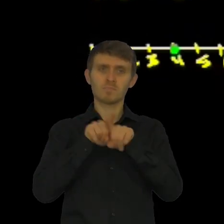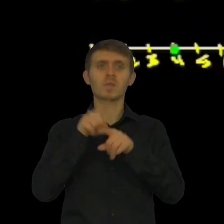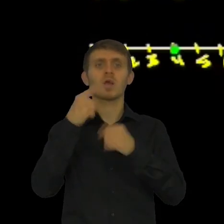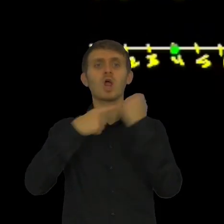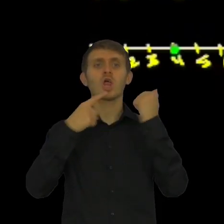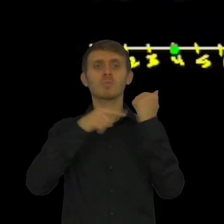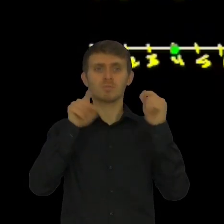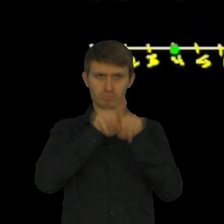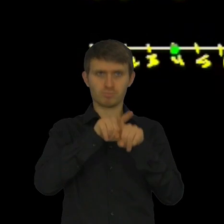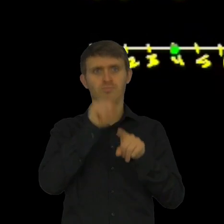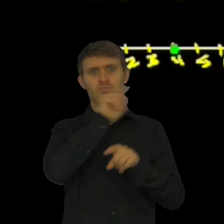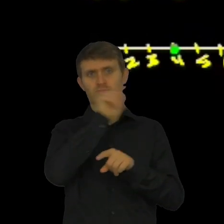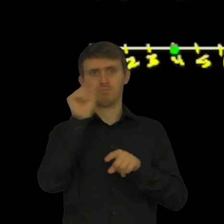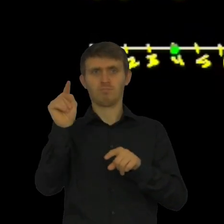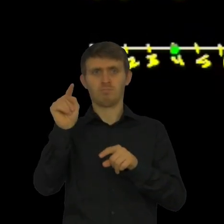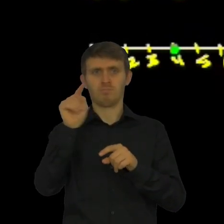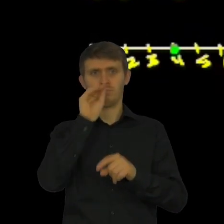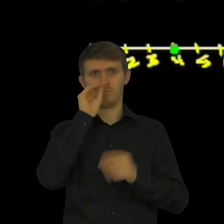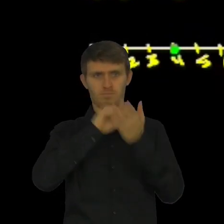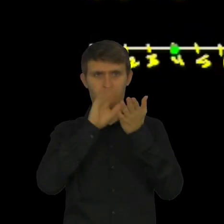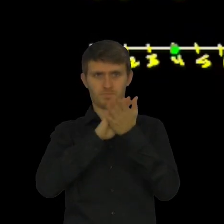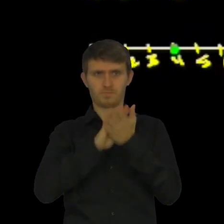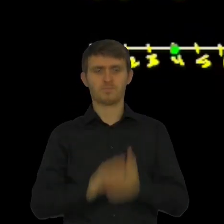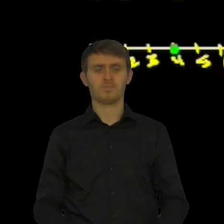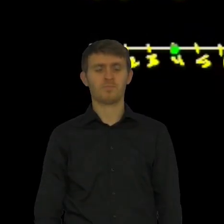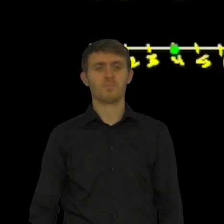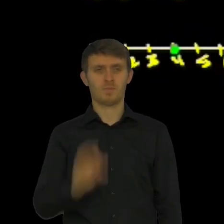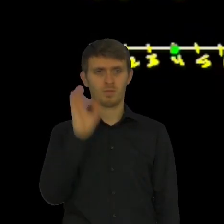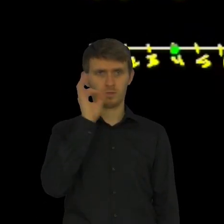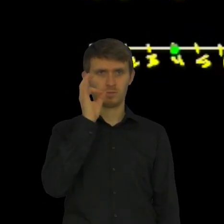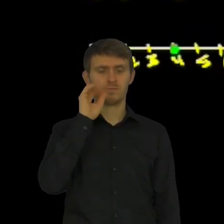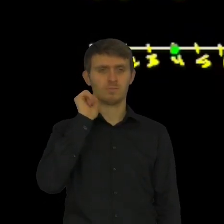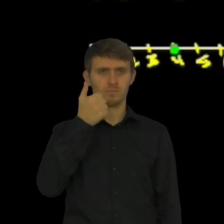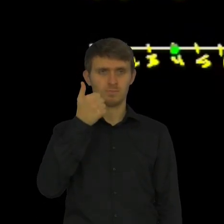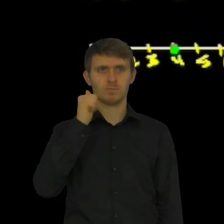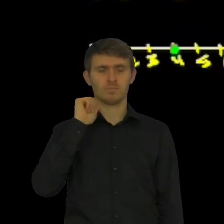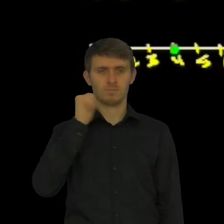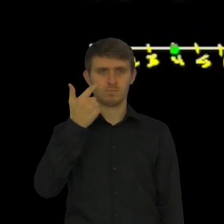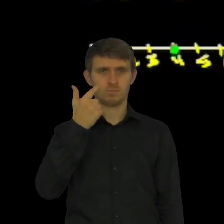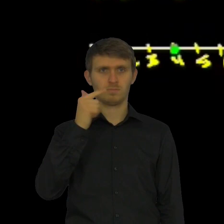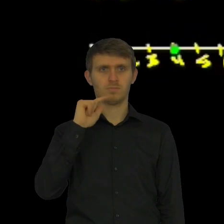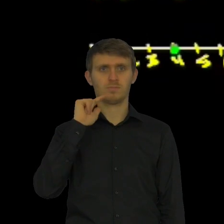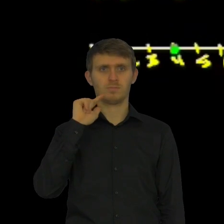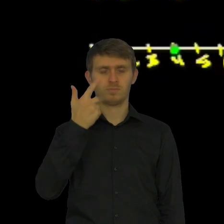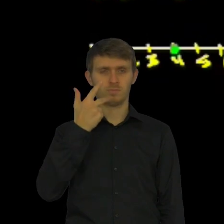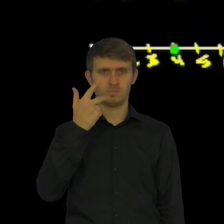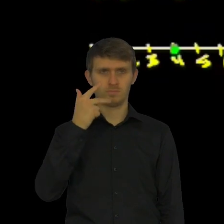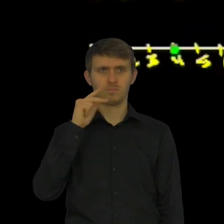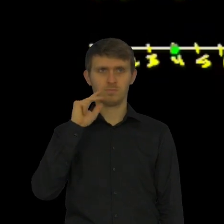here and I'll draw all the same numbers so that's zero one